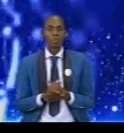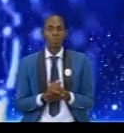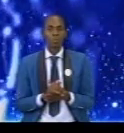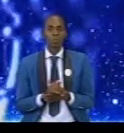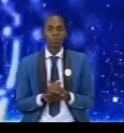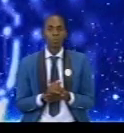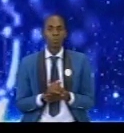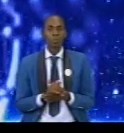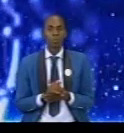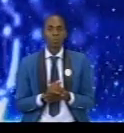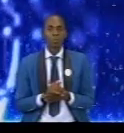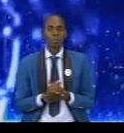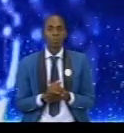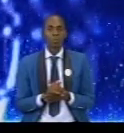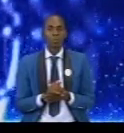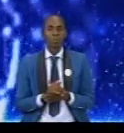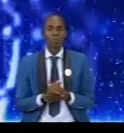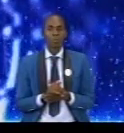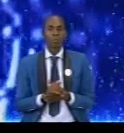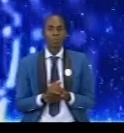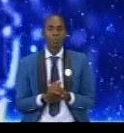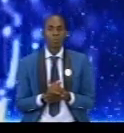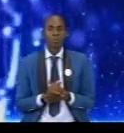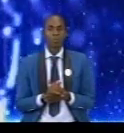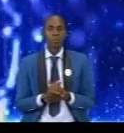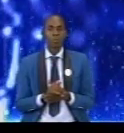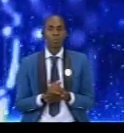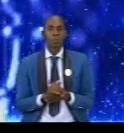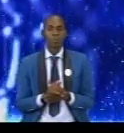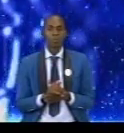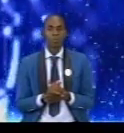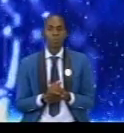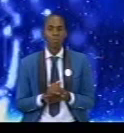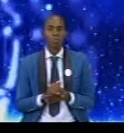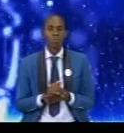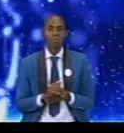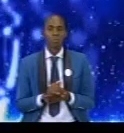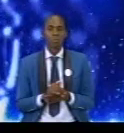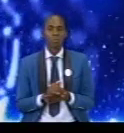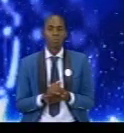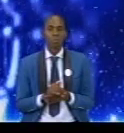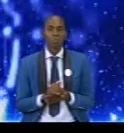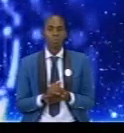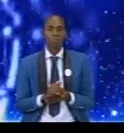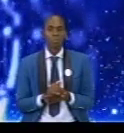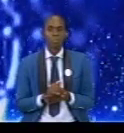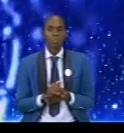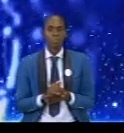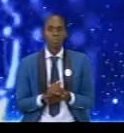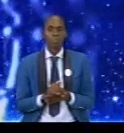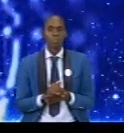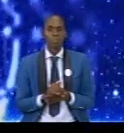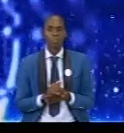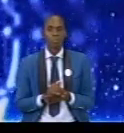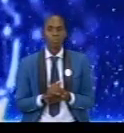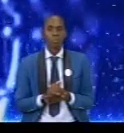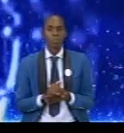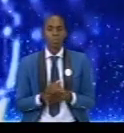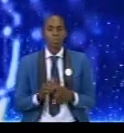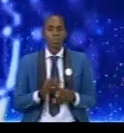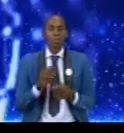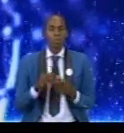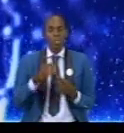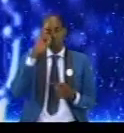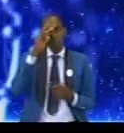Lodge in Abomisi. When Pastor Kumuyi was minister during his recent crusade,